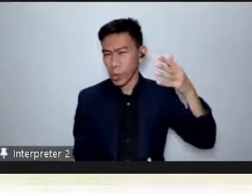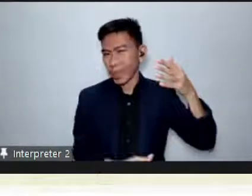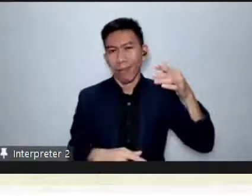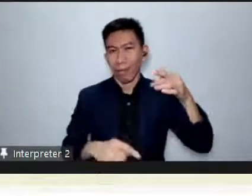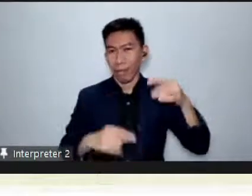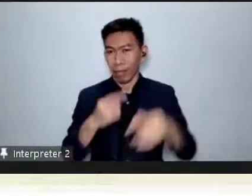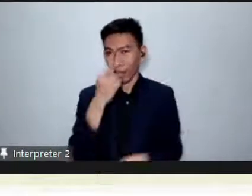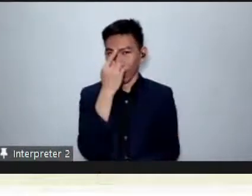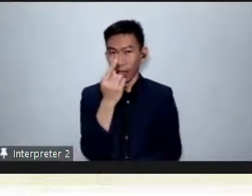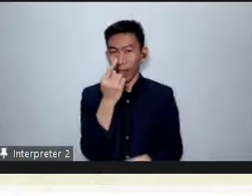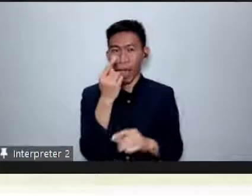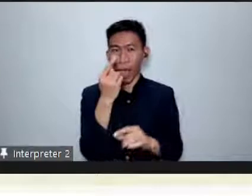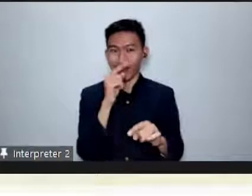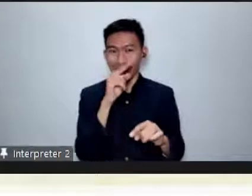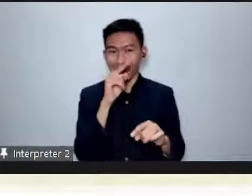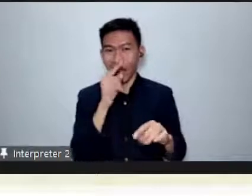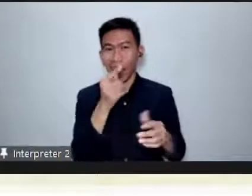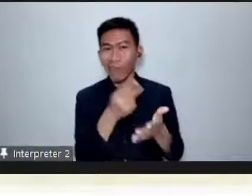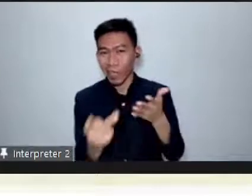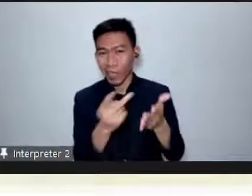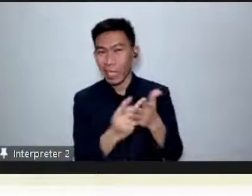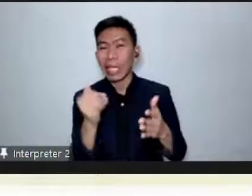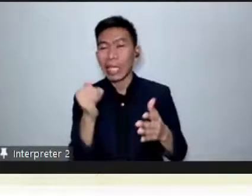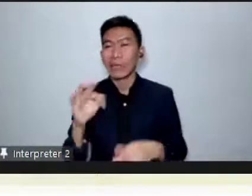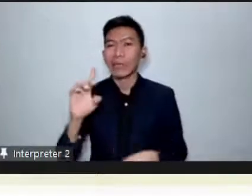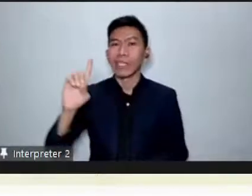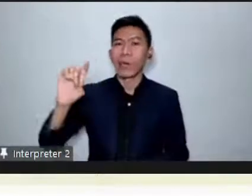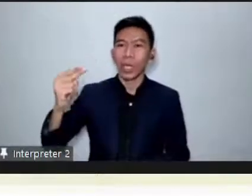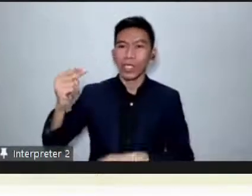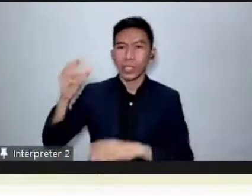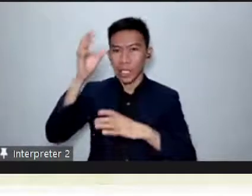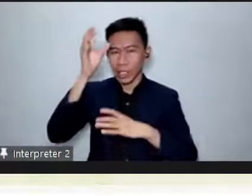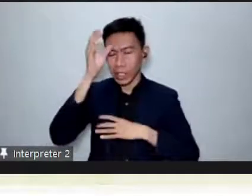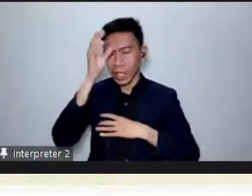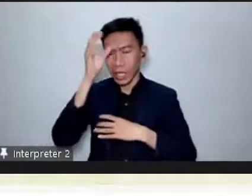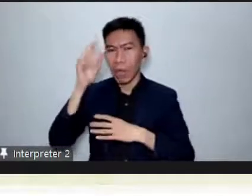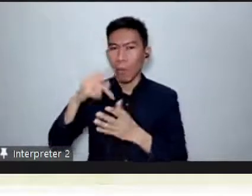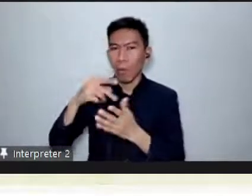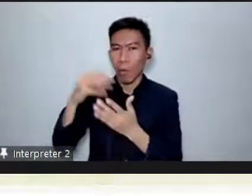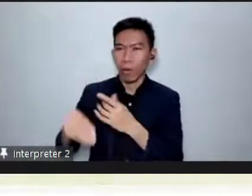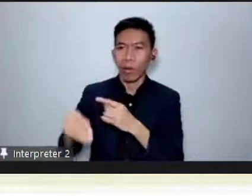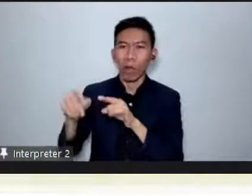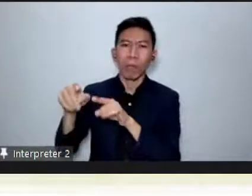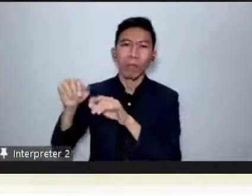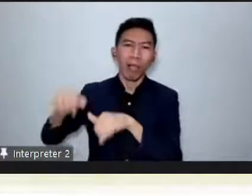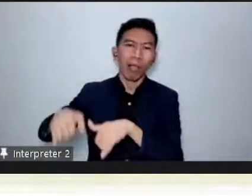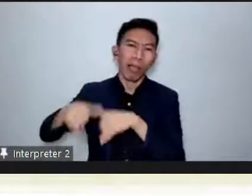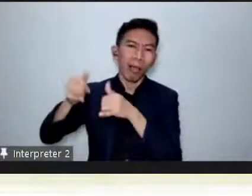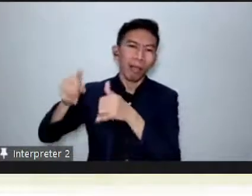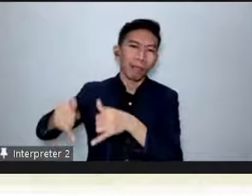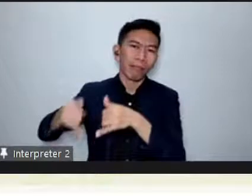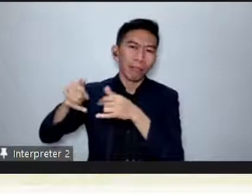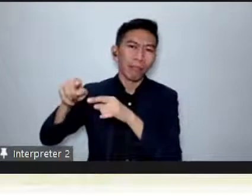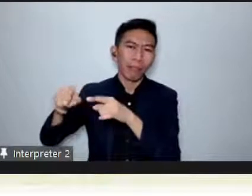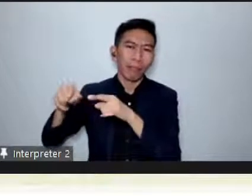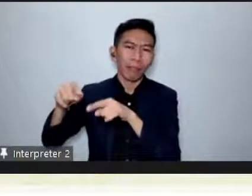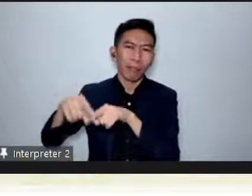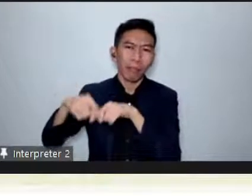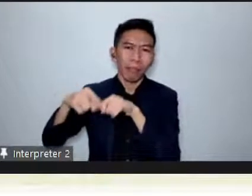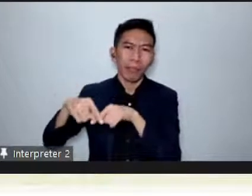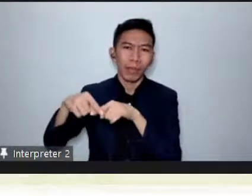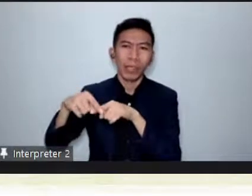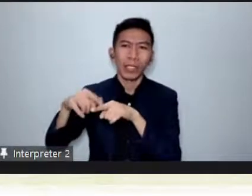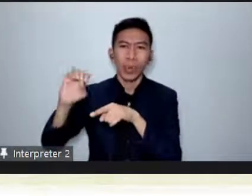all if the DOH Cancer Control Program is stuck under the layers of the other DOH